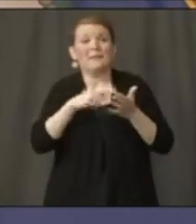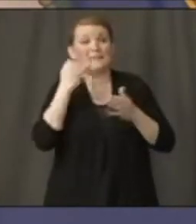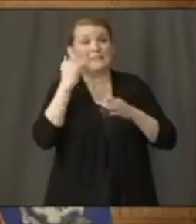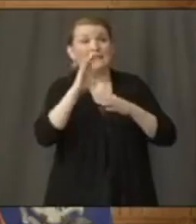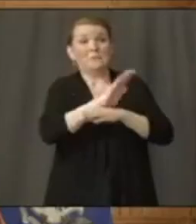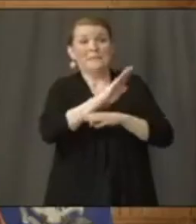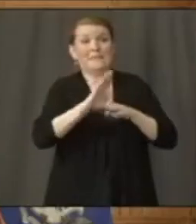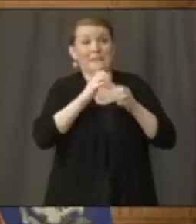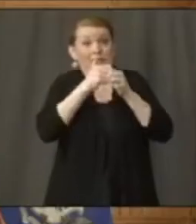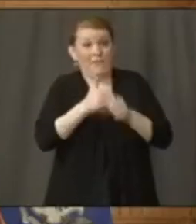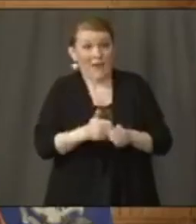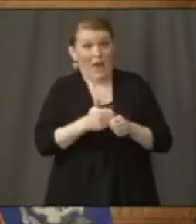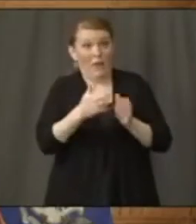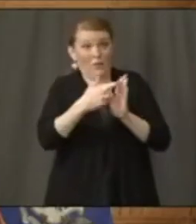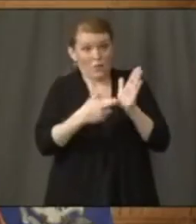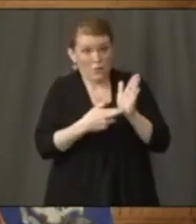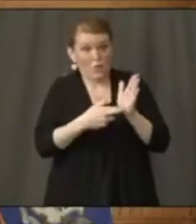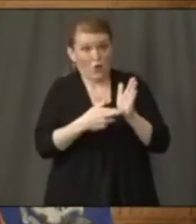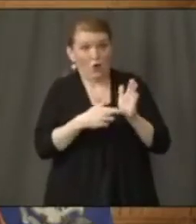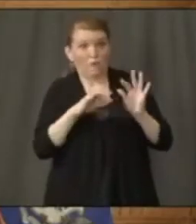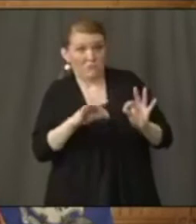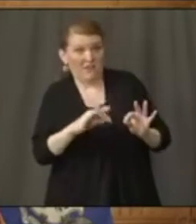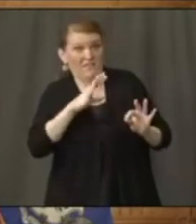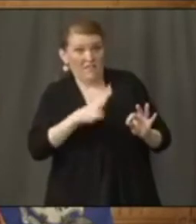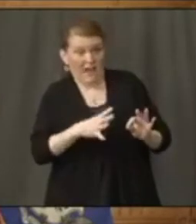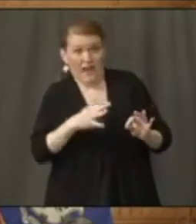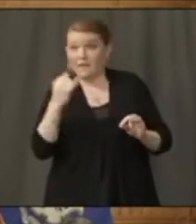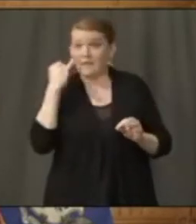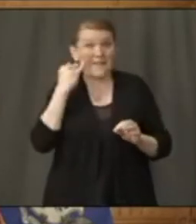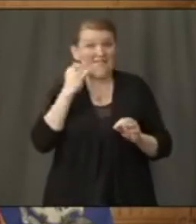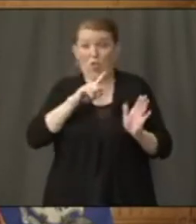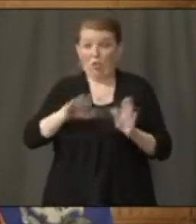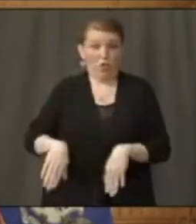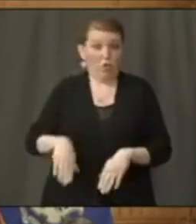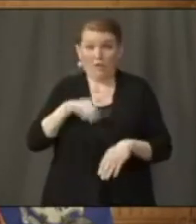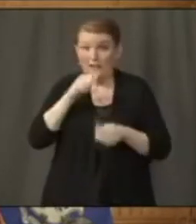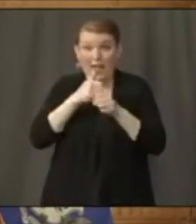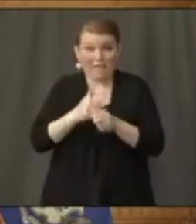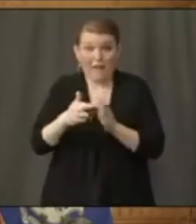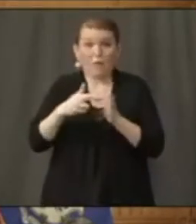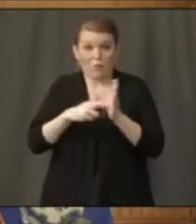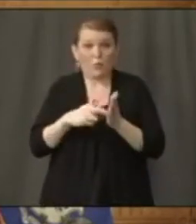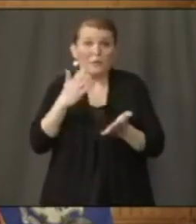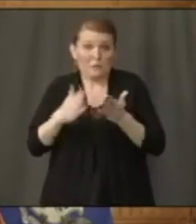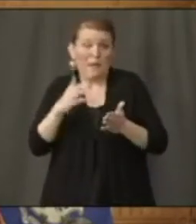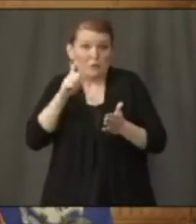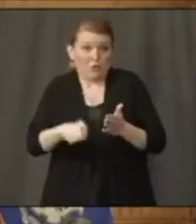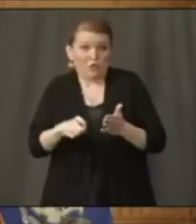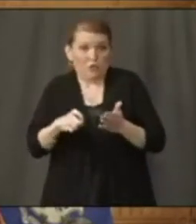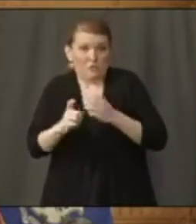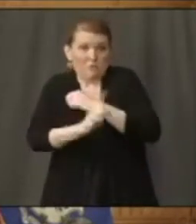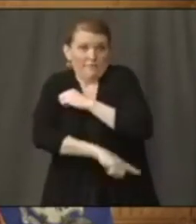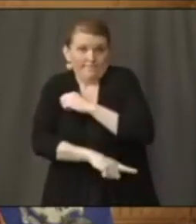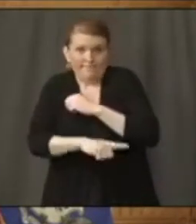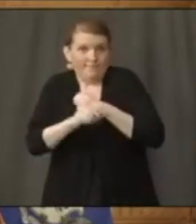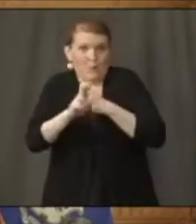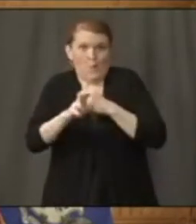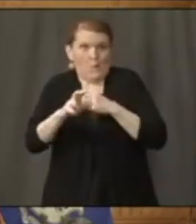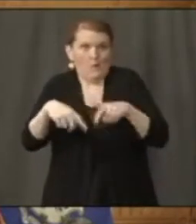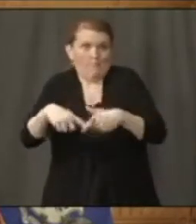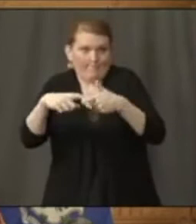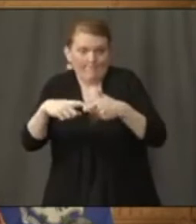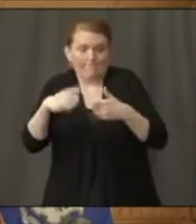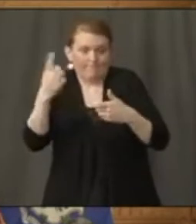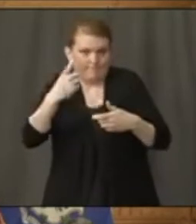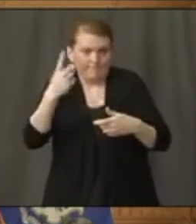Okay. And to the two senators, do you think your businesses should have to wait to June 20th to open up to indoor dining, or do you